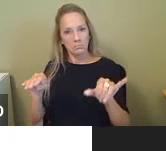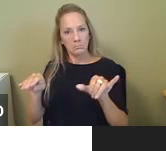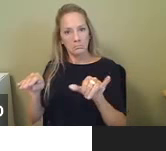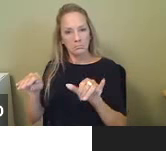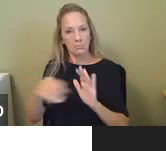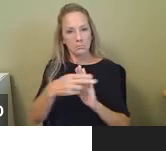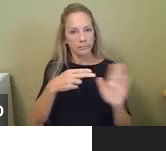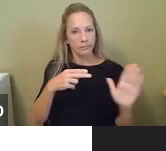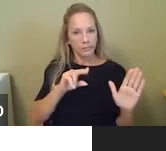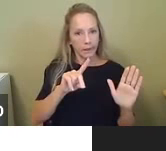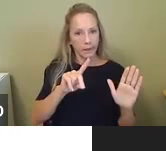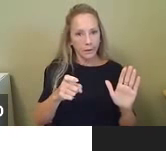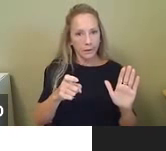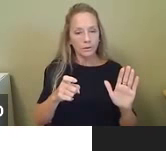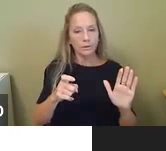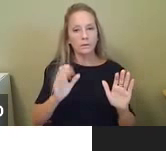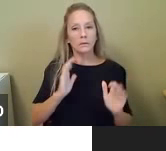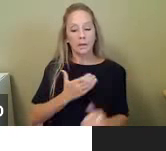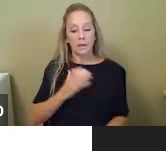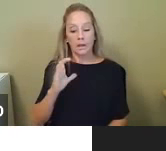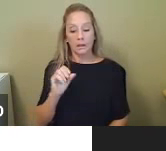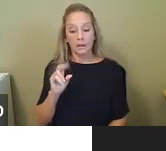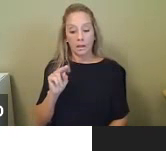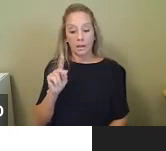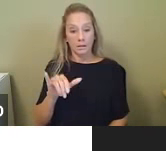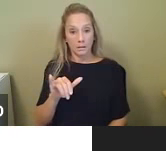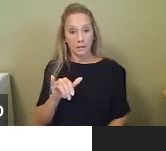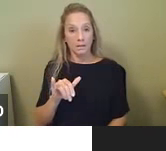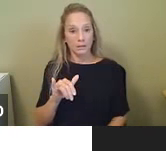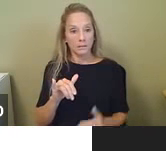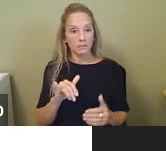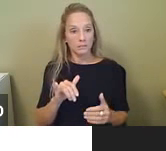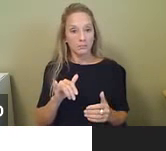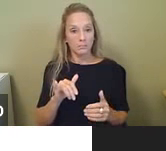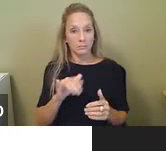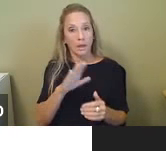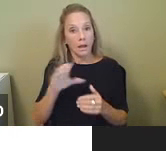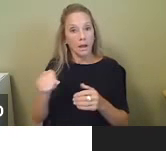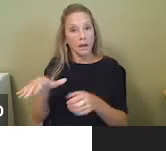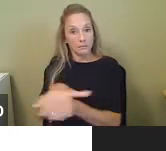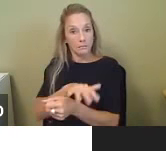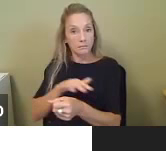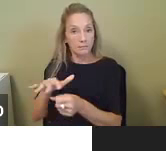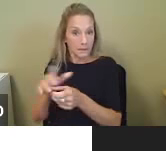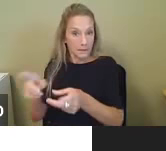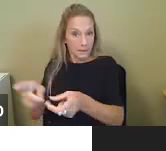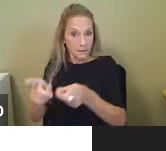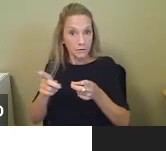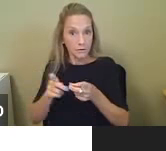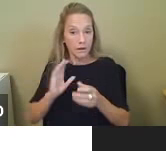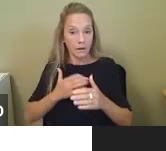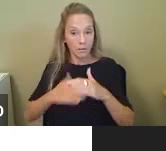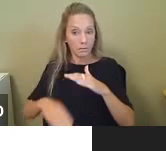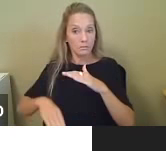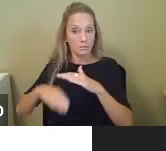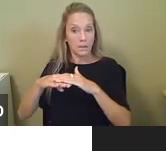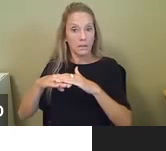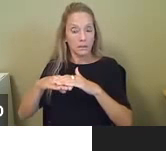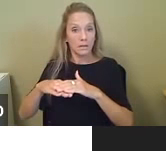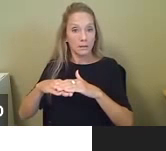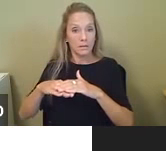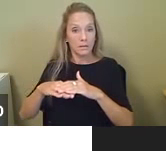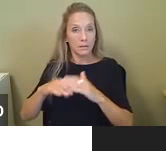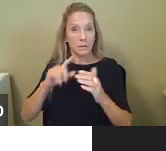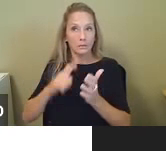in the county has been our maximum. And then in the district, our maximum was it was taking us